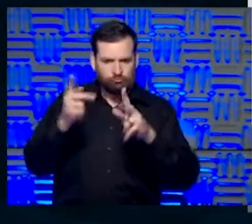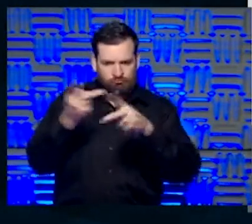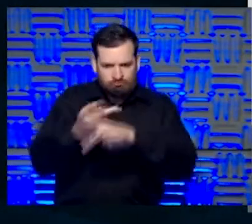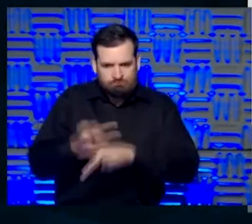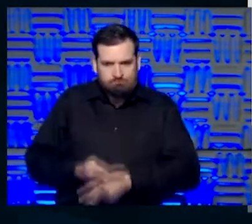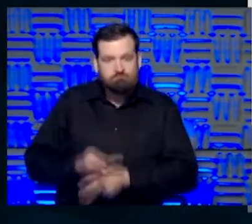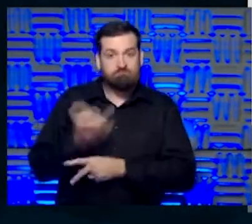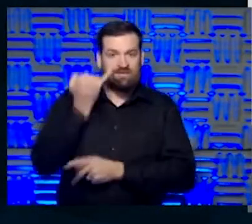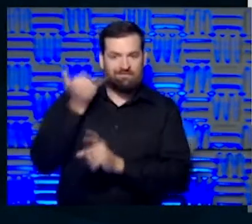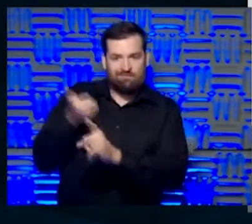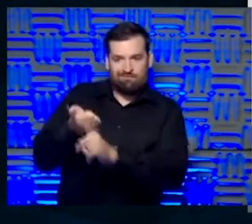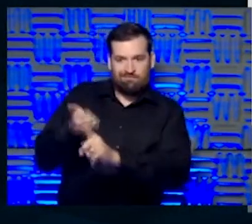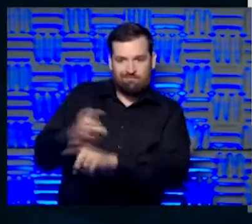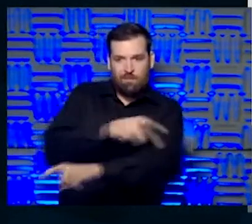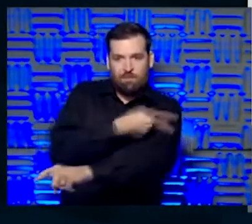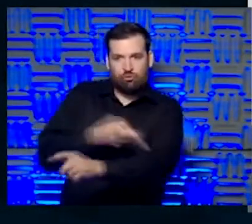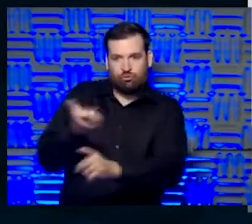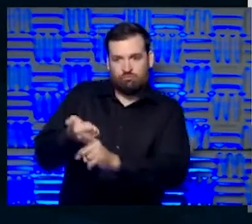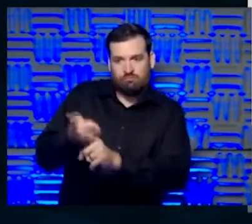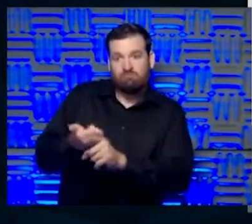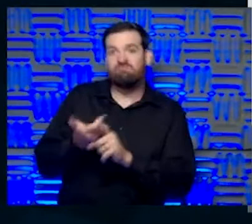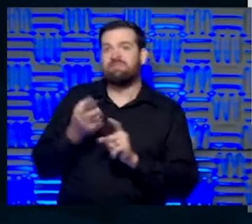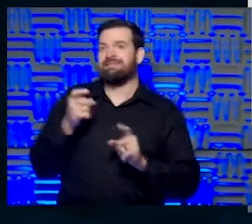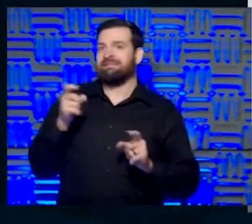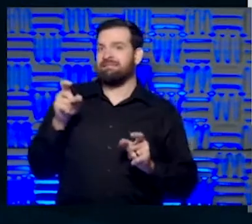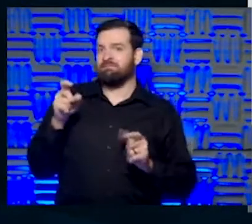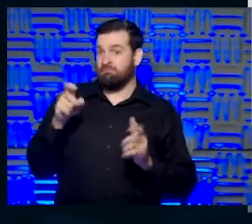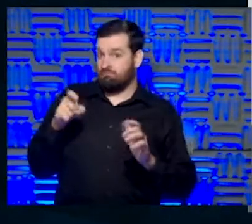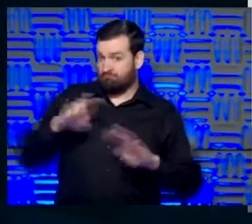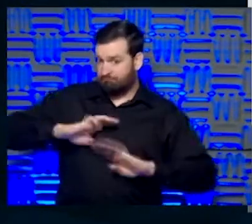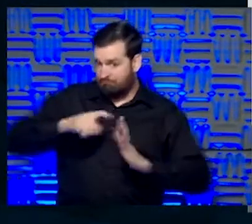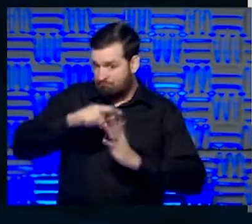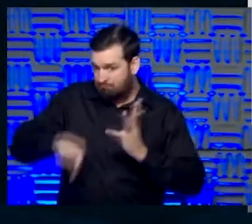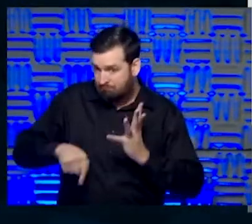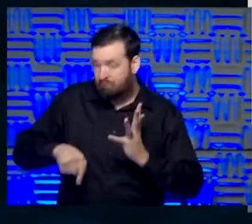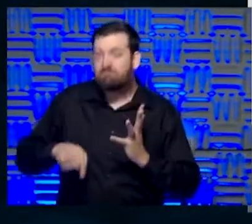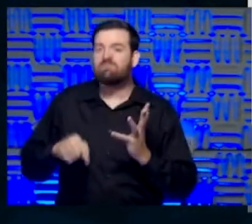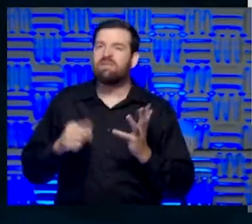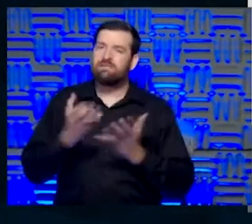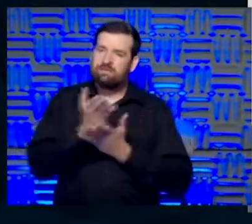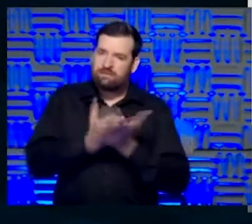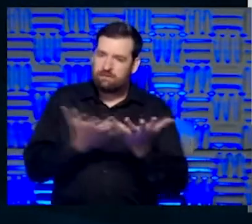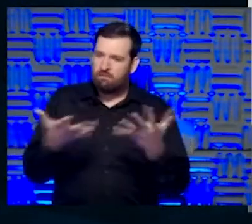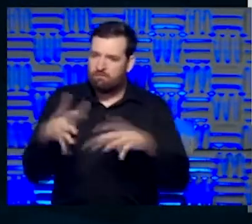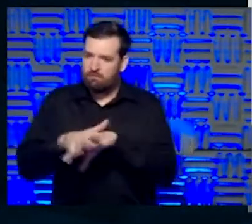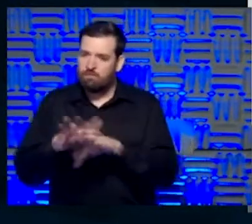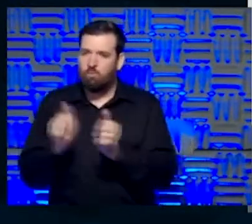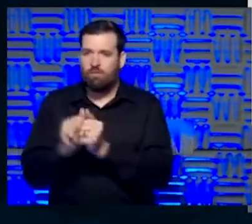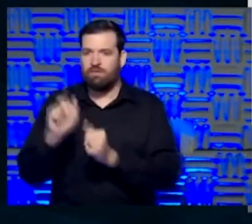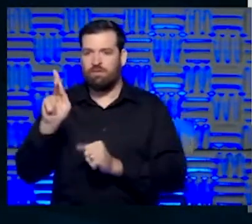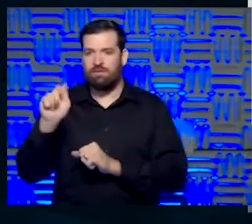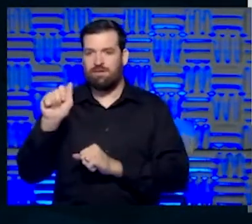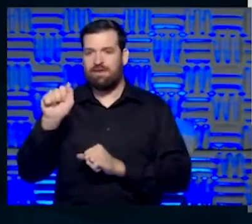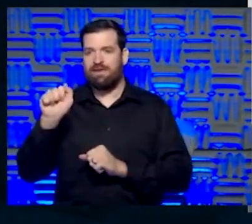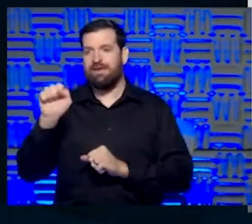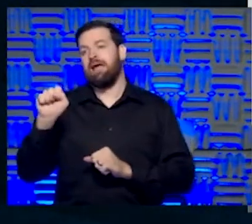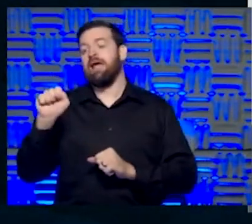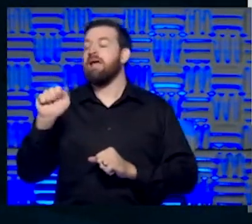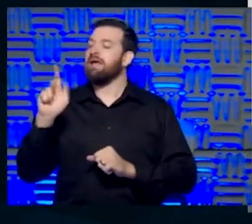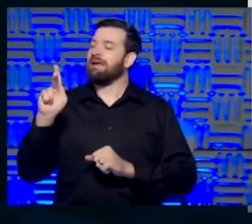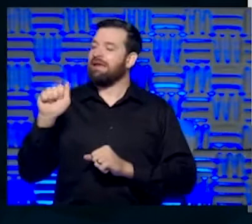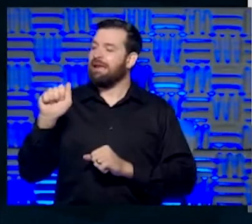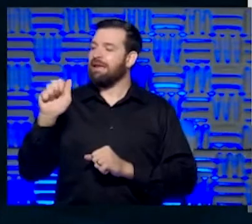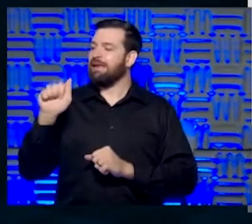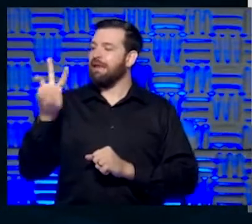a patient looks like they might meet these criteria. There is overlap with Kawasaki disease, and it's probably somewhat